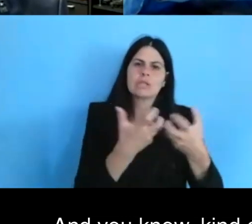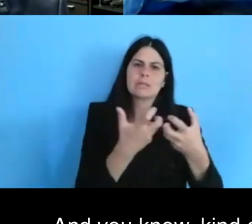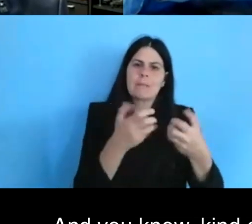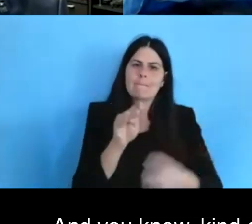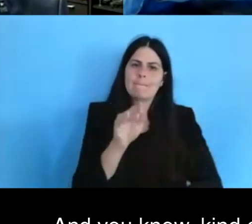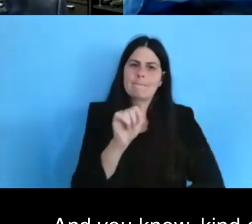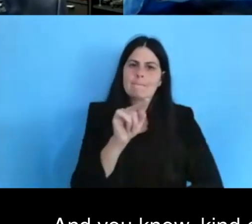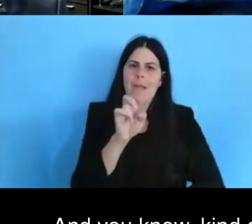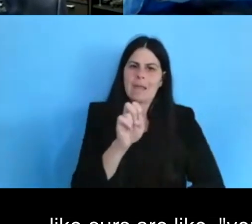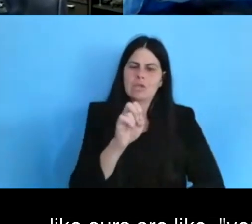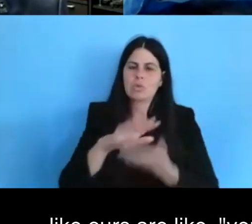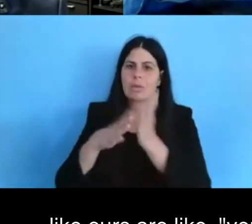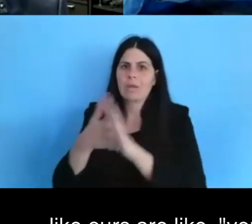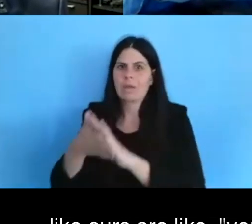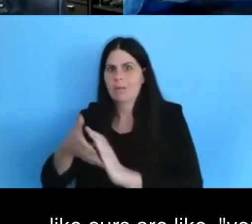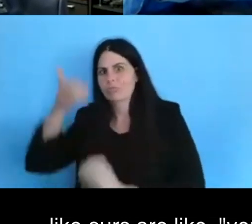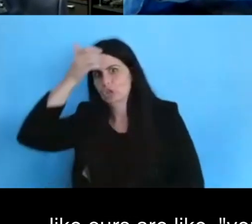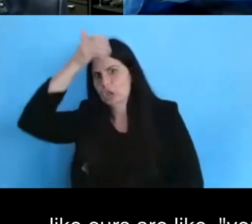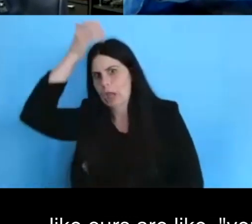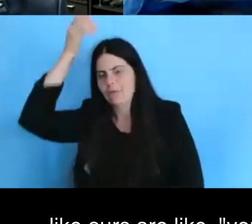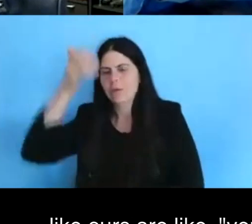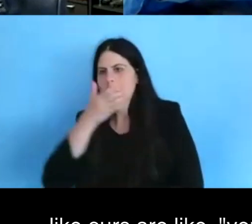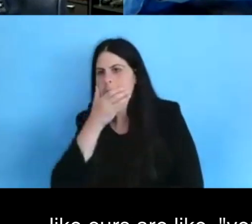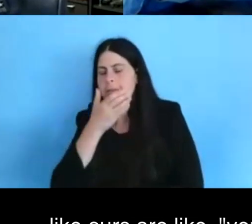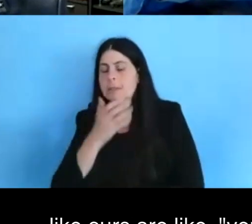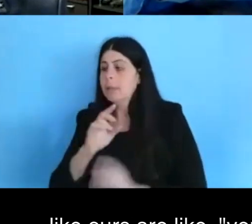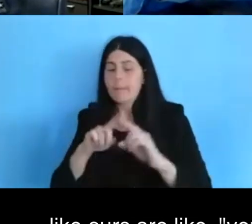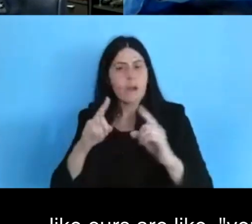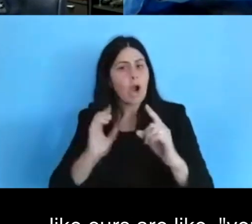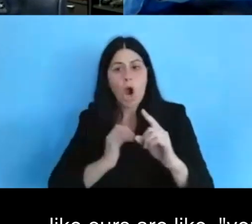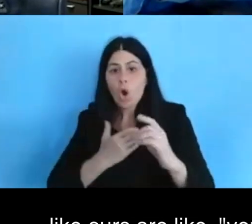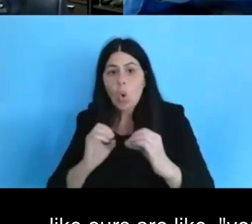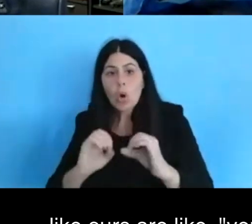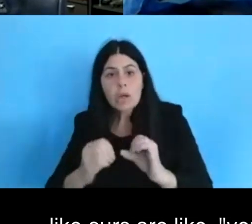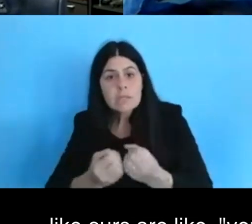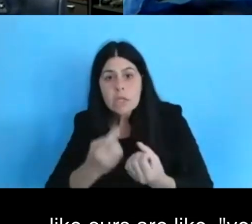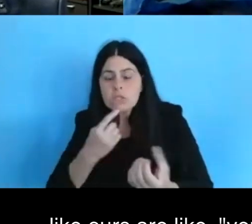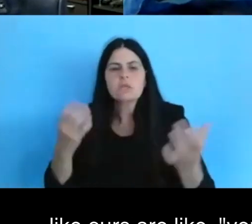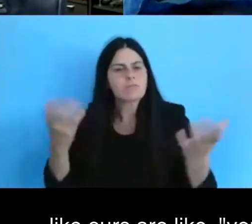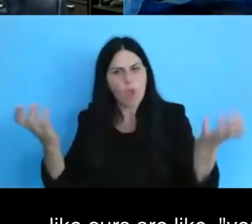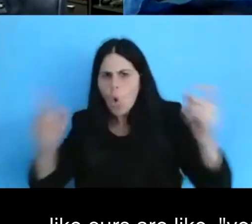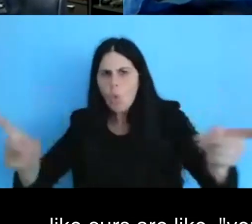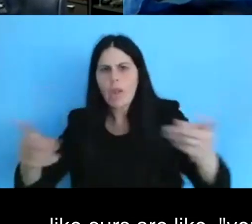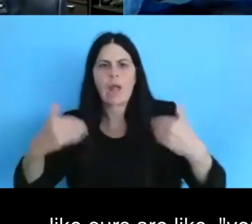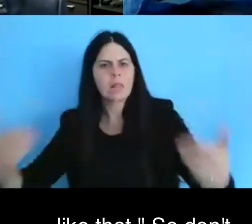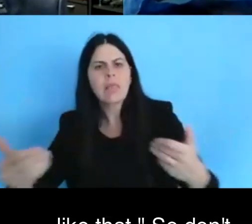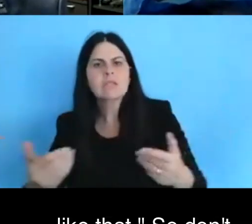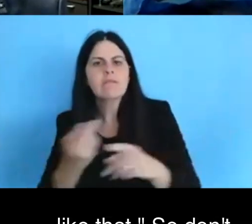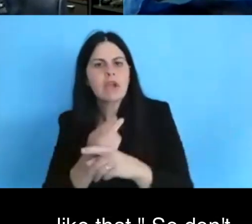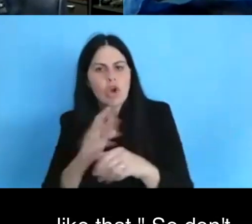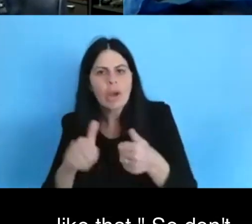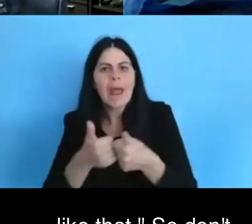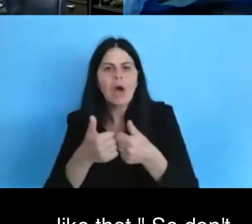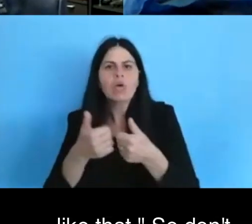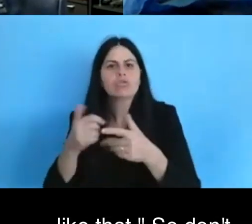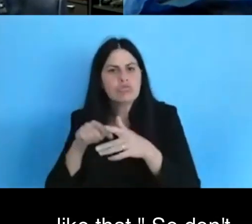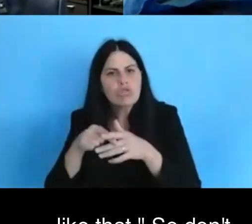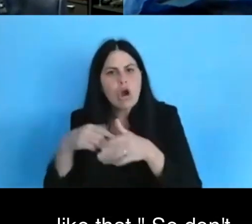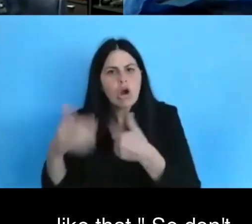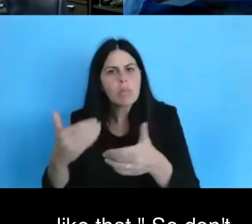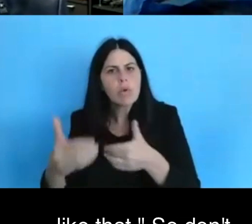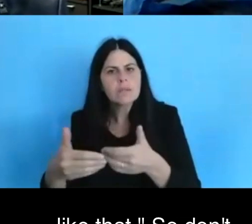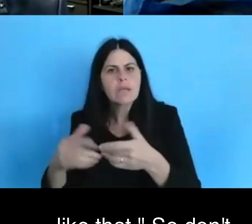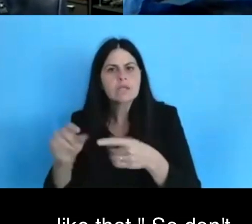but organizations like ours are like, yep, so let's get you in there. Let's get you into the training and everything like that. So